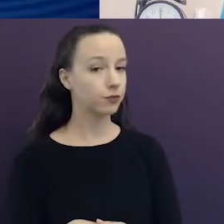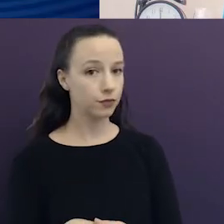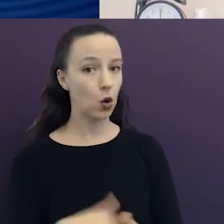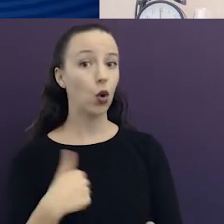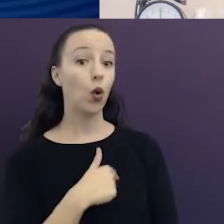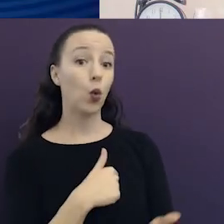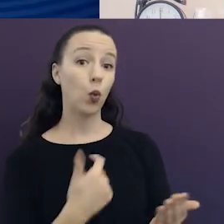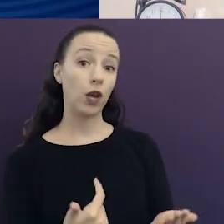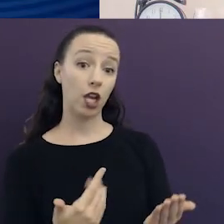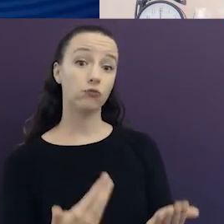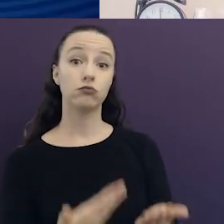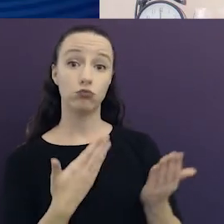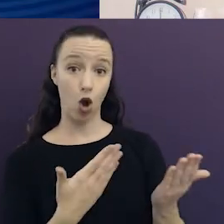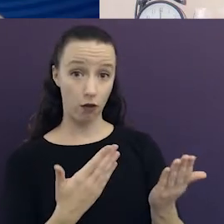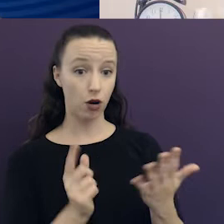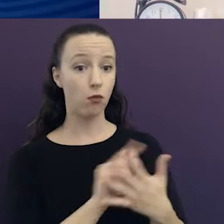we